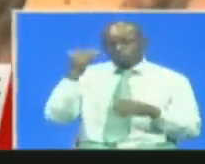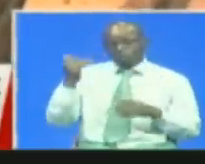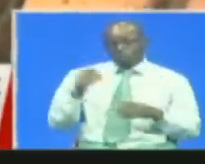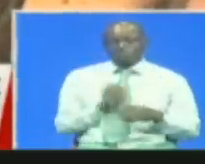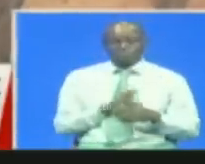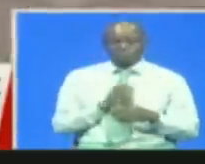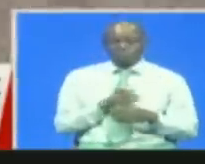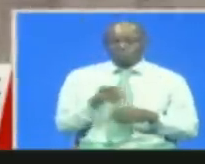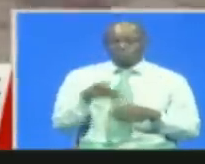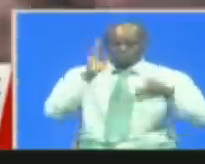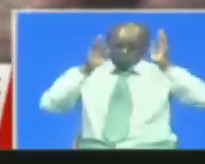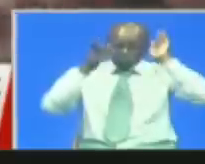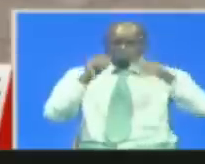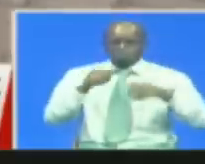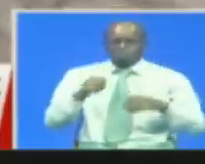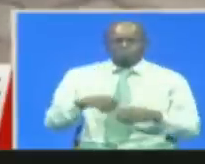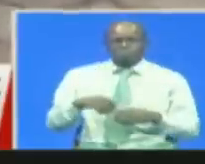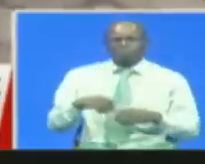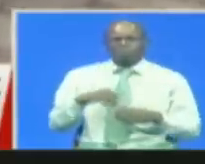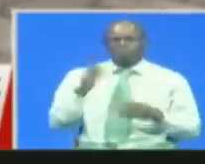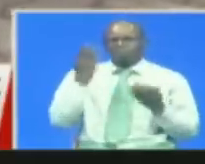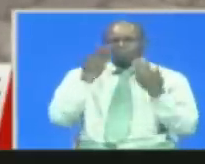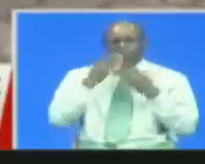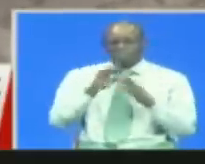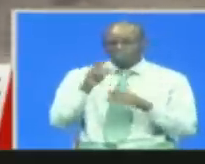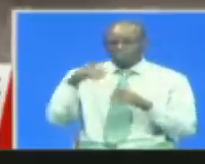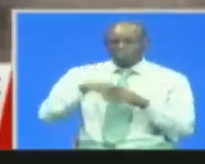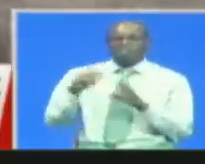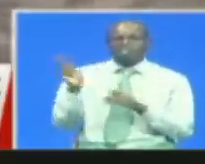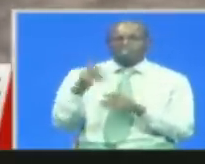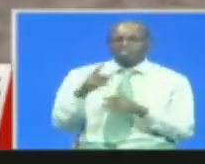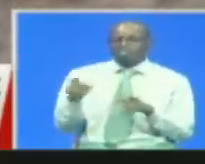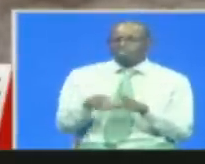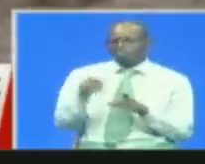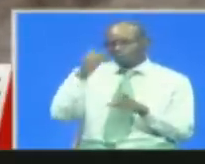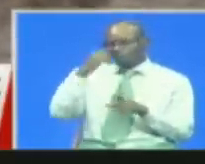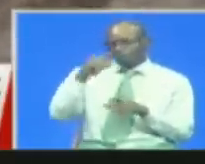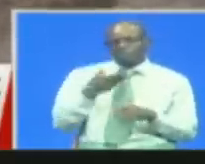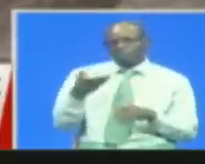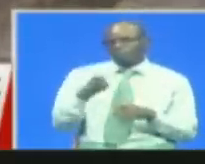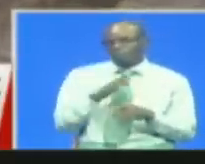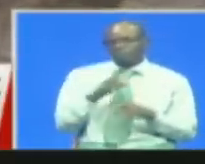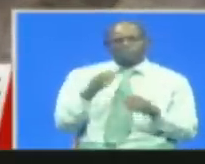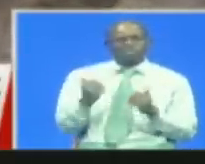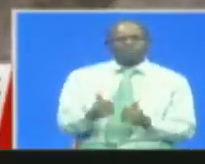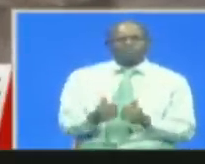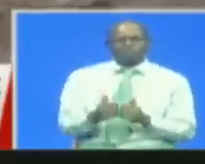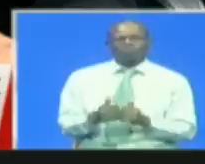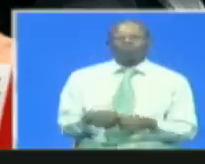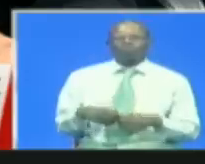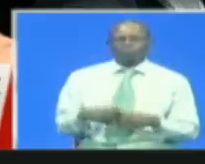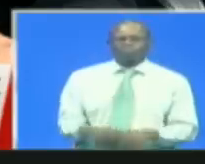The government is yet to respond to the matter. Helen Wanjohi, NTV.